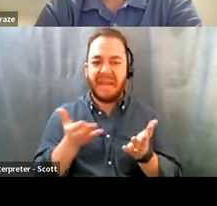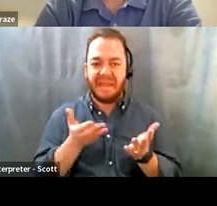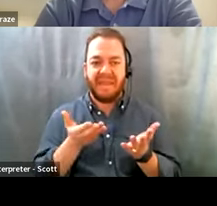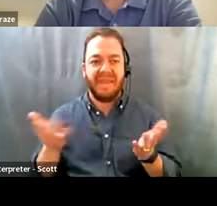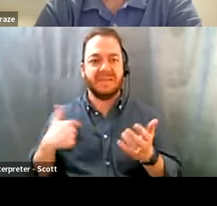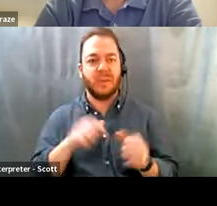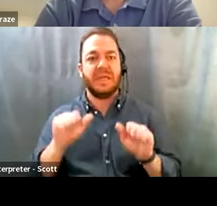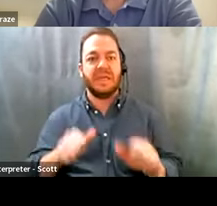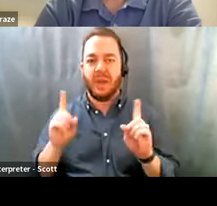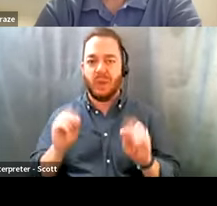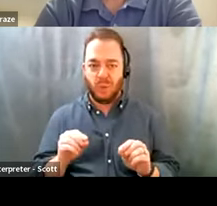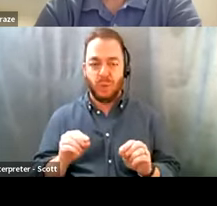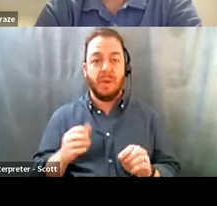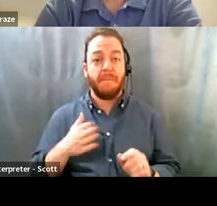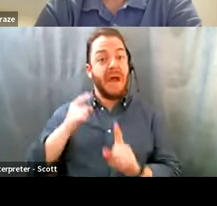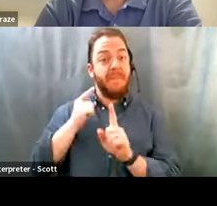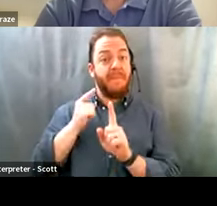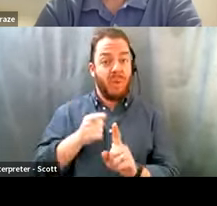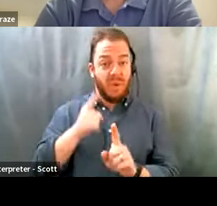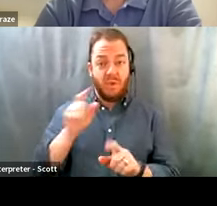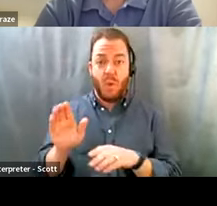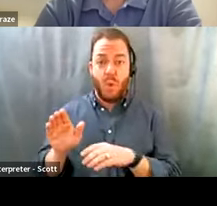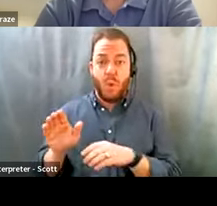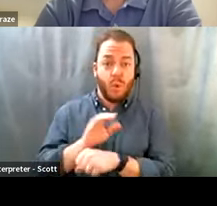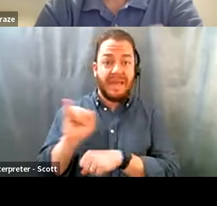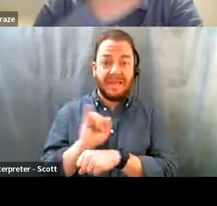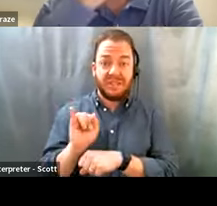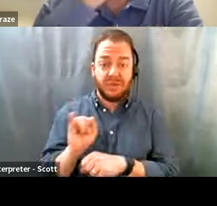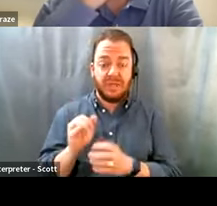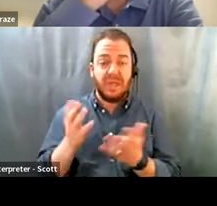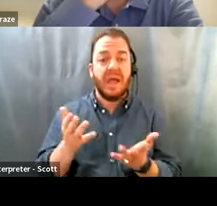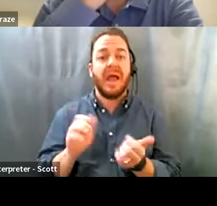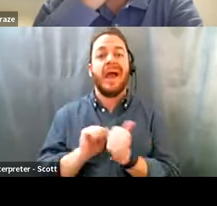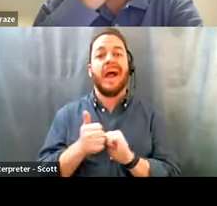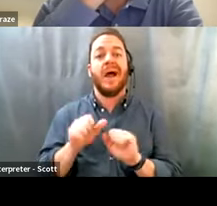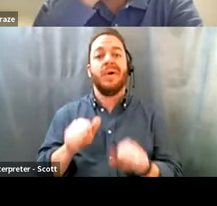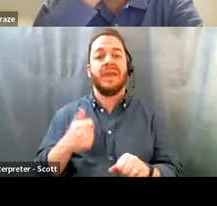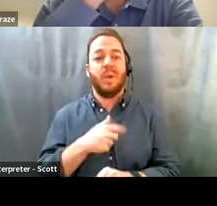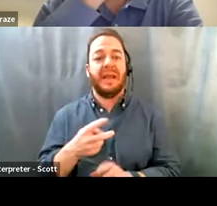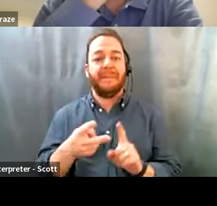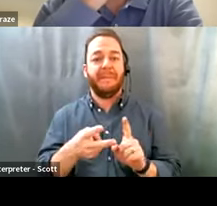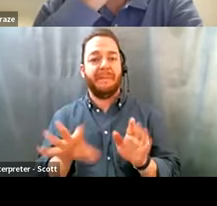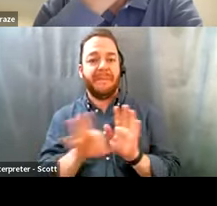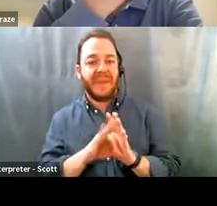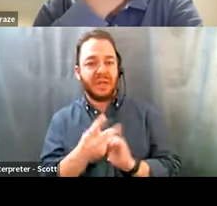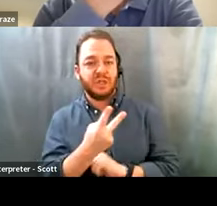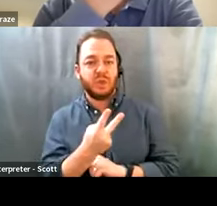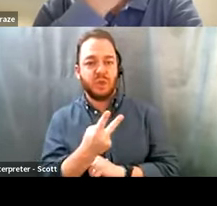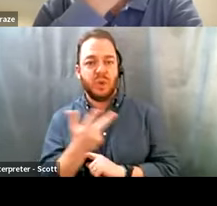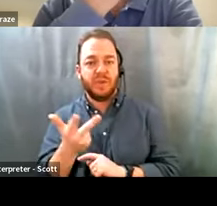can do. But my point to the whole industry is, okay, how can we just pick two or three things